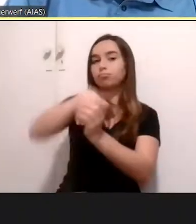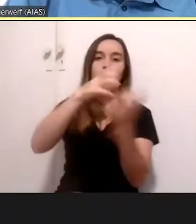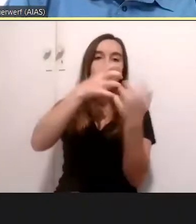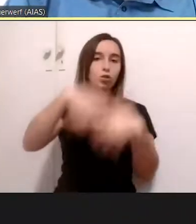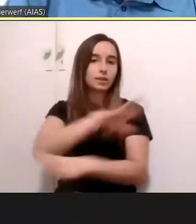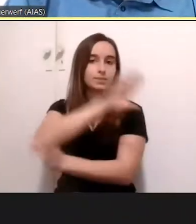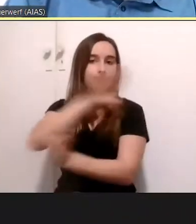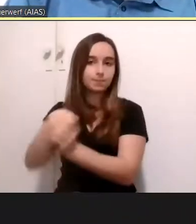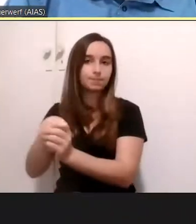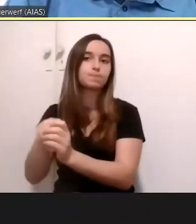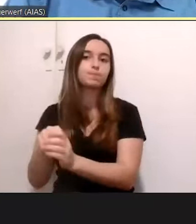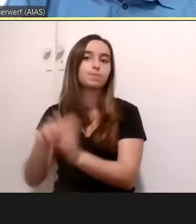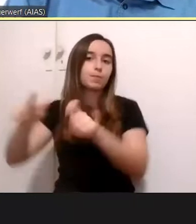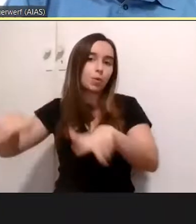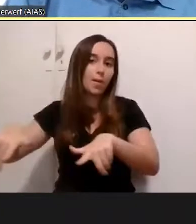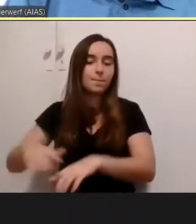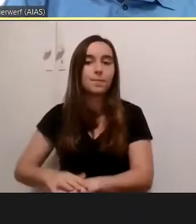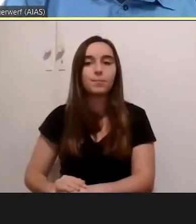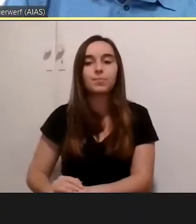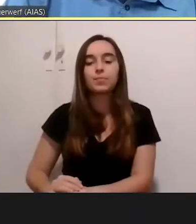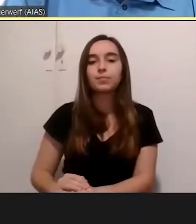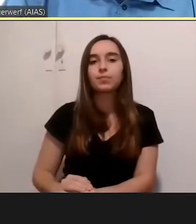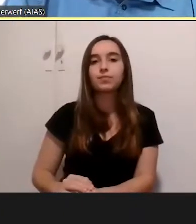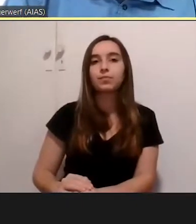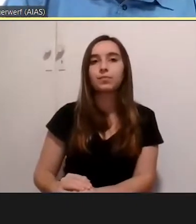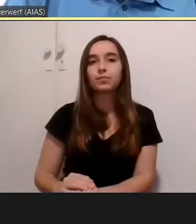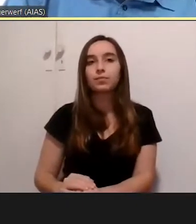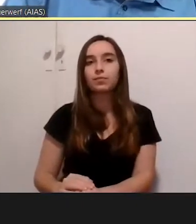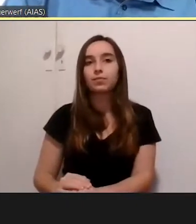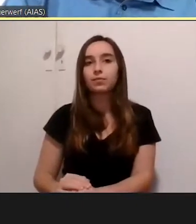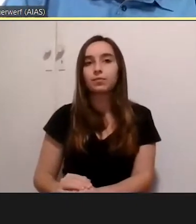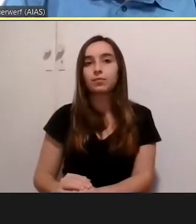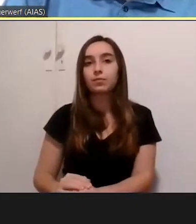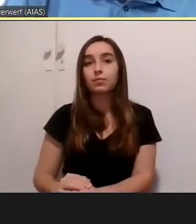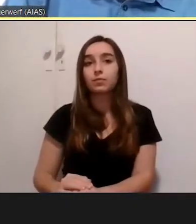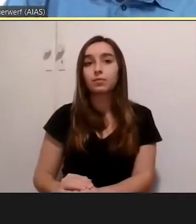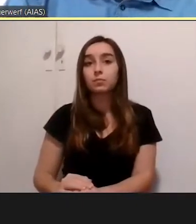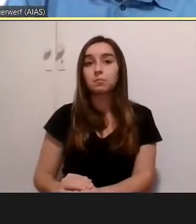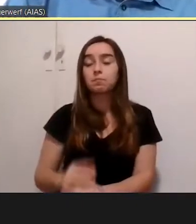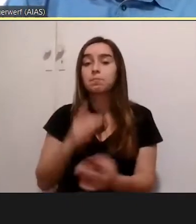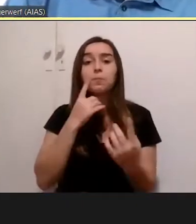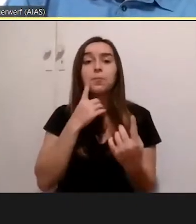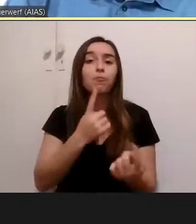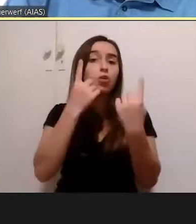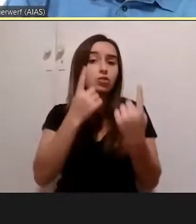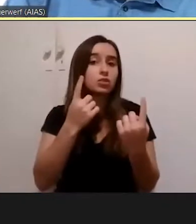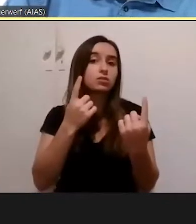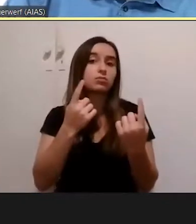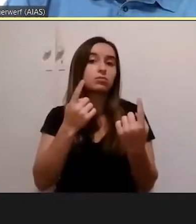medical experts. Now, when they showed us the mock-up and the first, let's